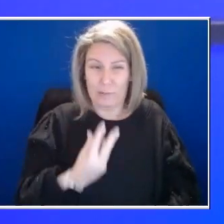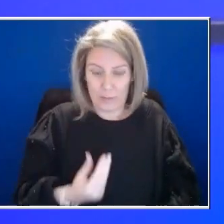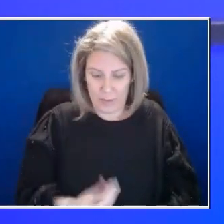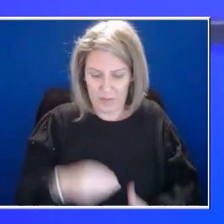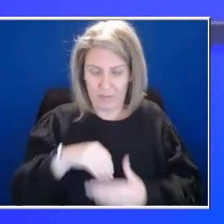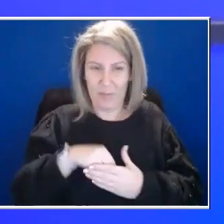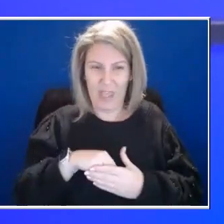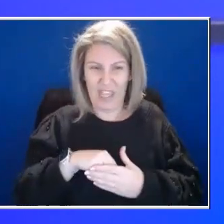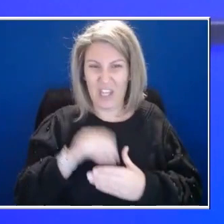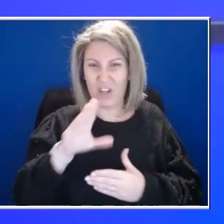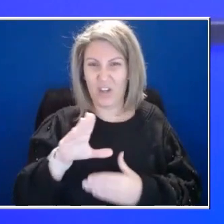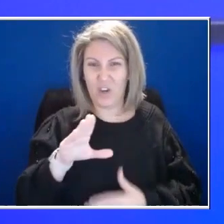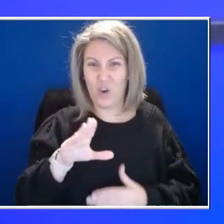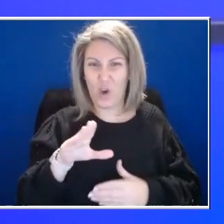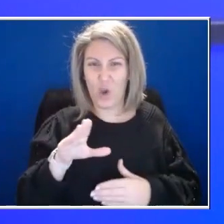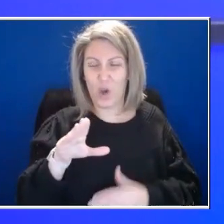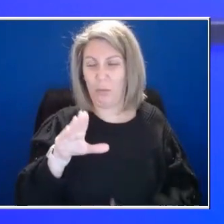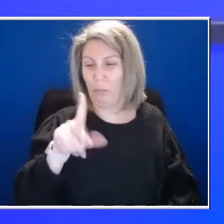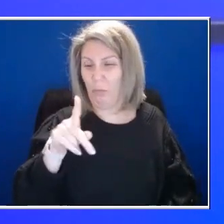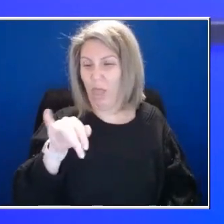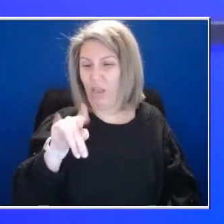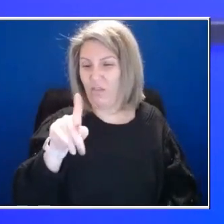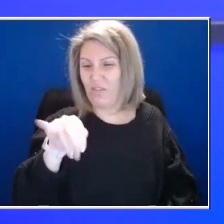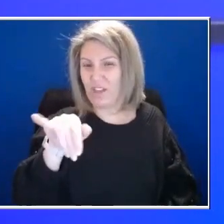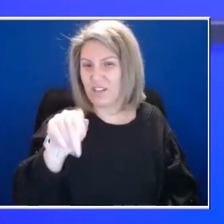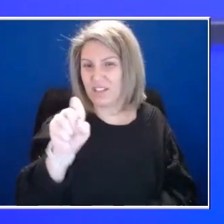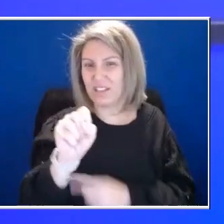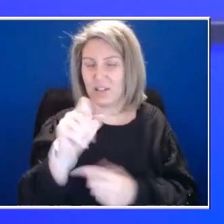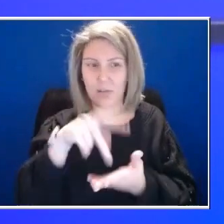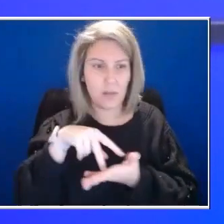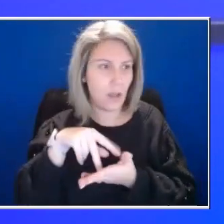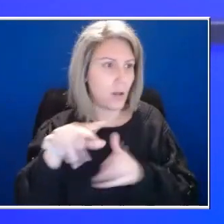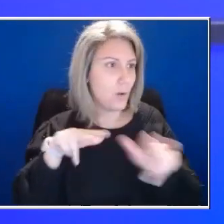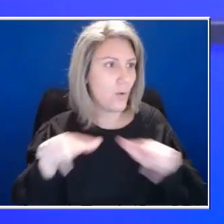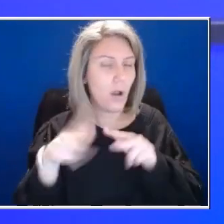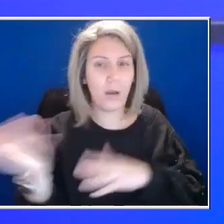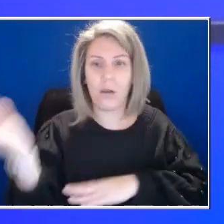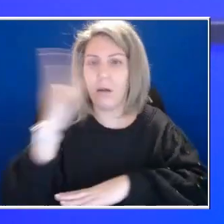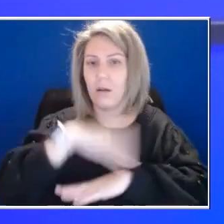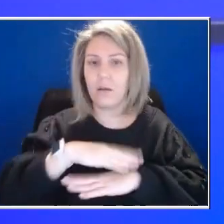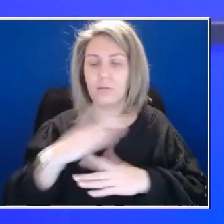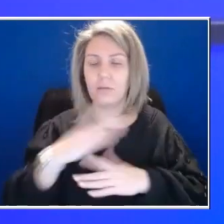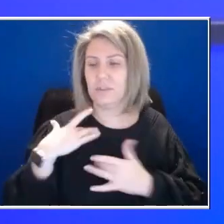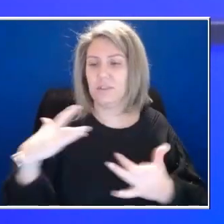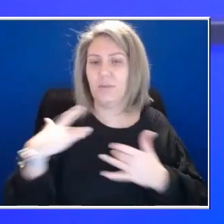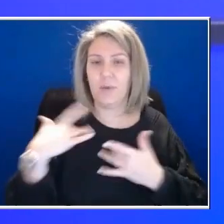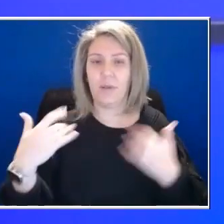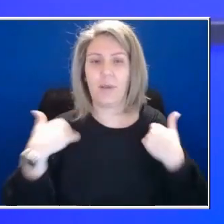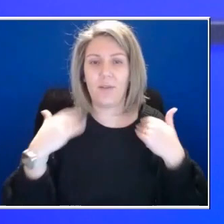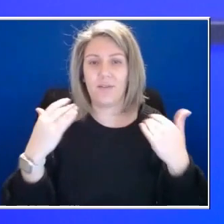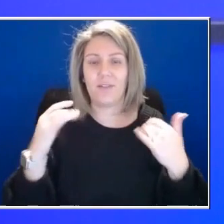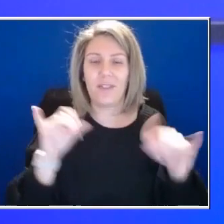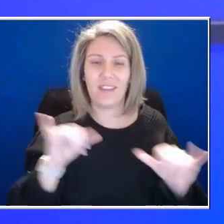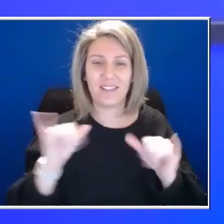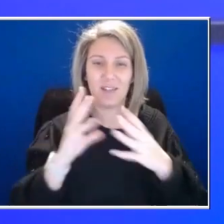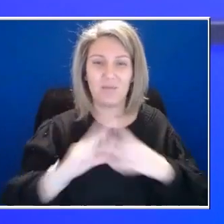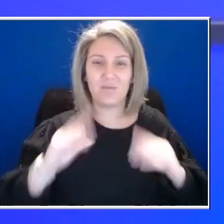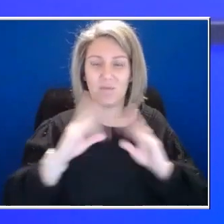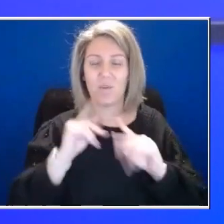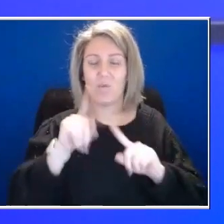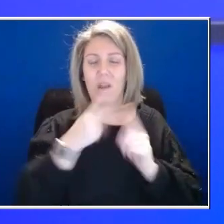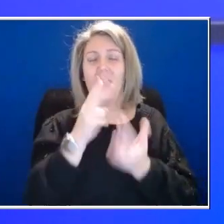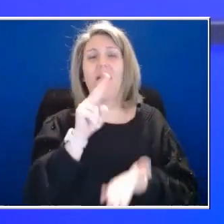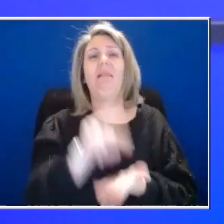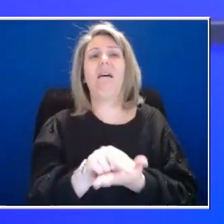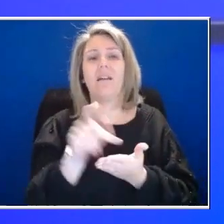uncomfortable standing, walking on your feet all day. Patients typically have the same story of, when I lie down or I go in